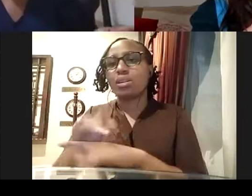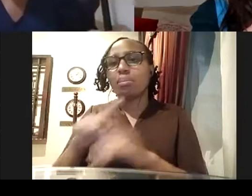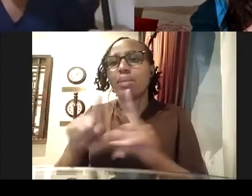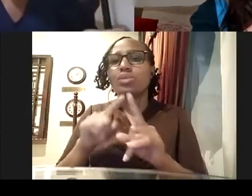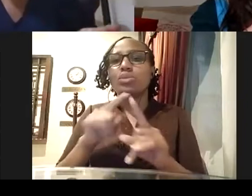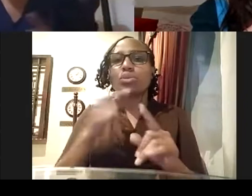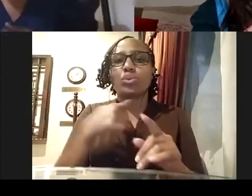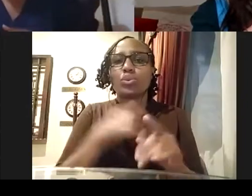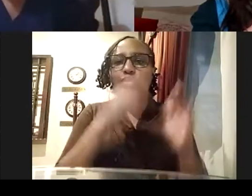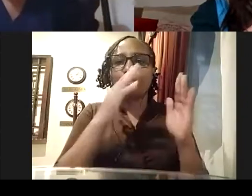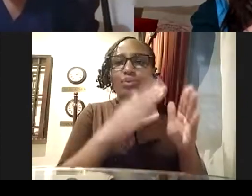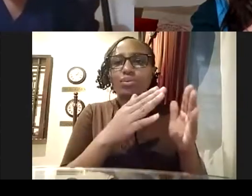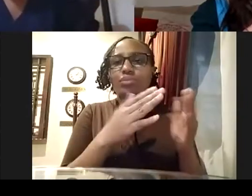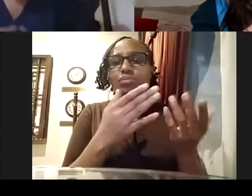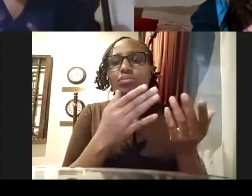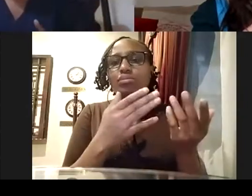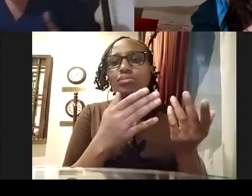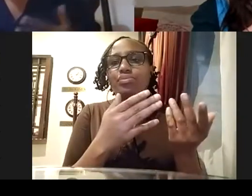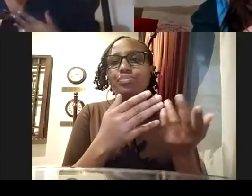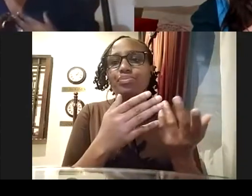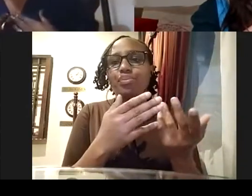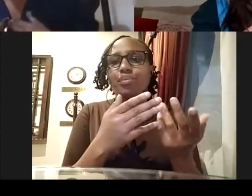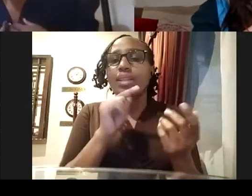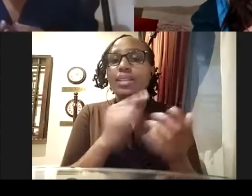those who came before us. And the things